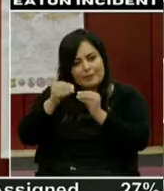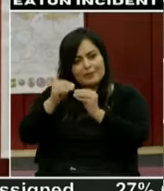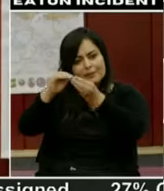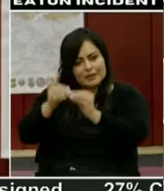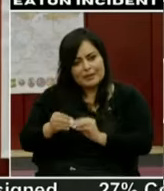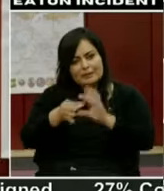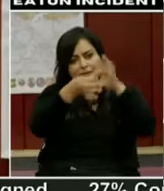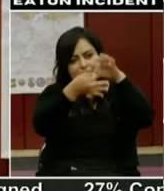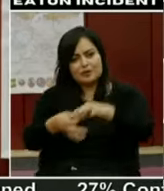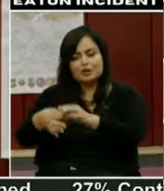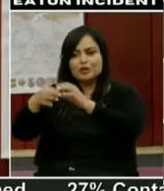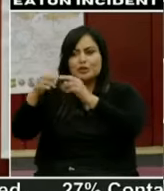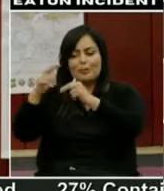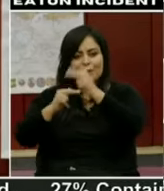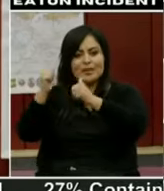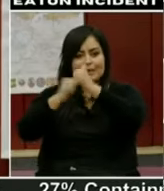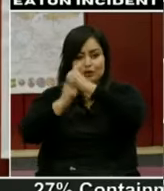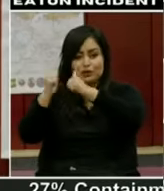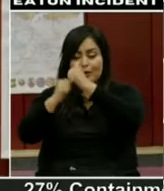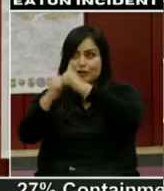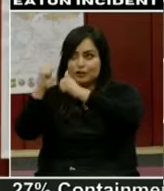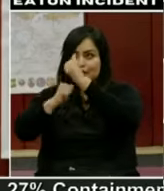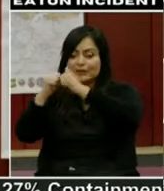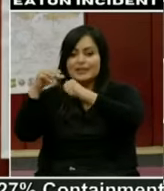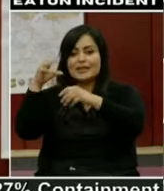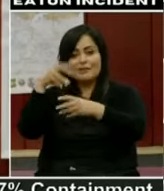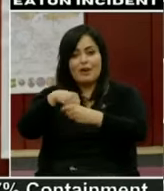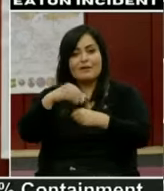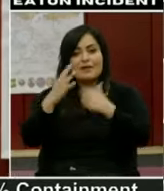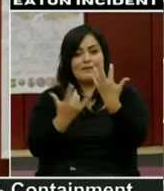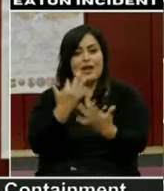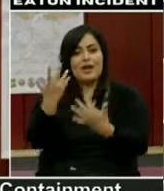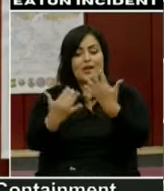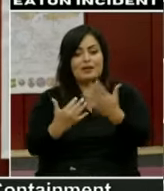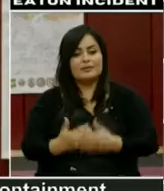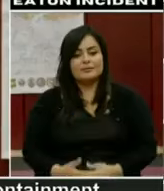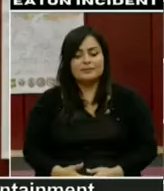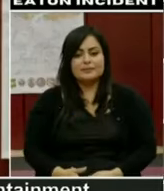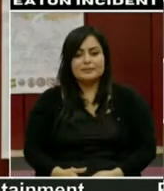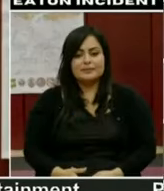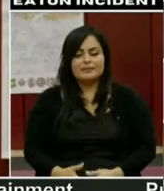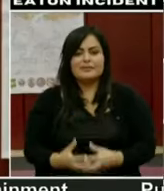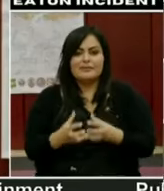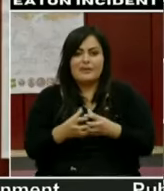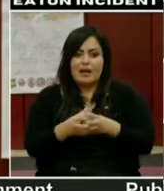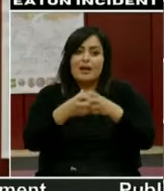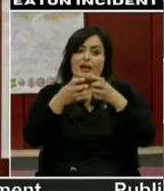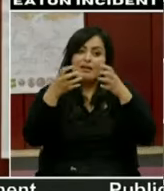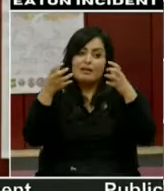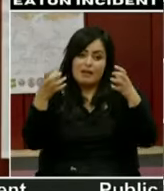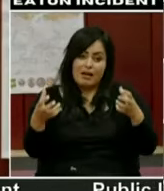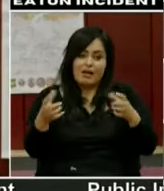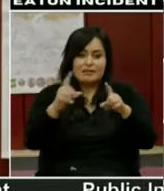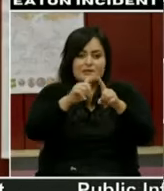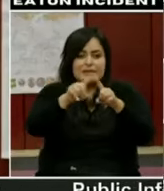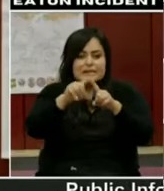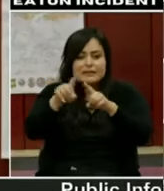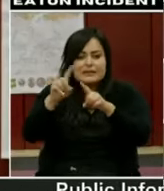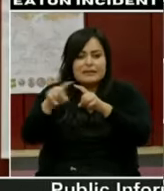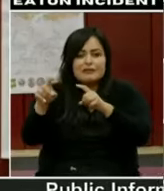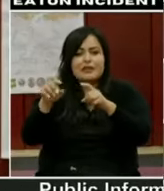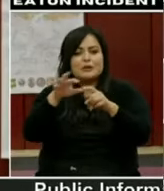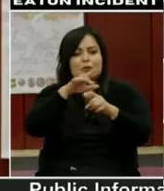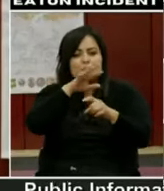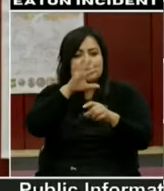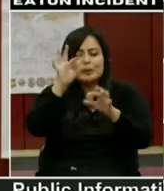to the buildings and structures that we saw engulfed in the fire. There's a tremendous amount of particulates and pollutants